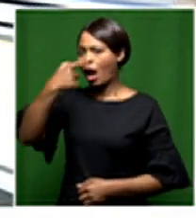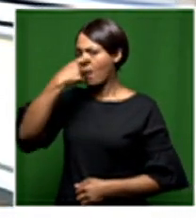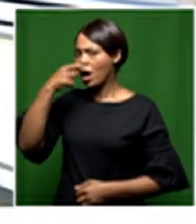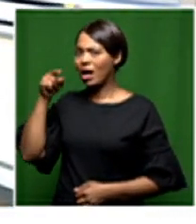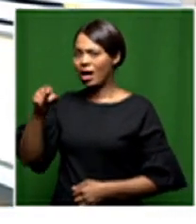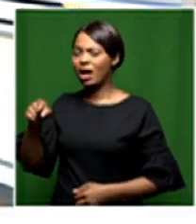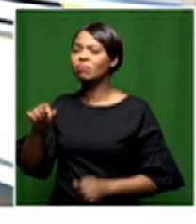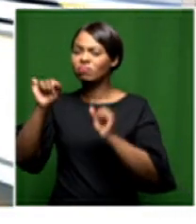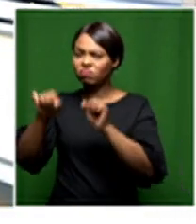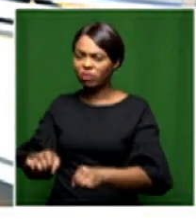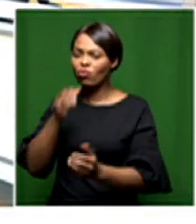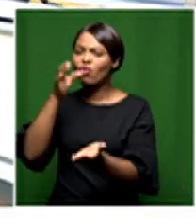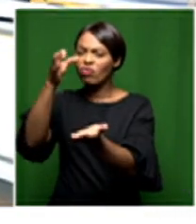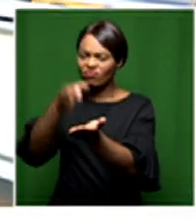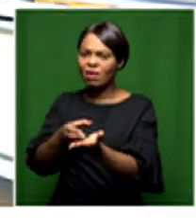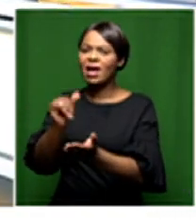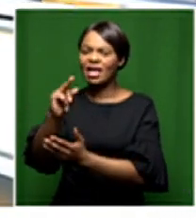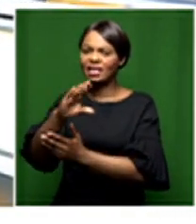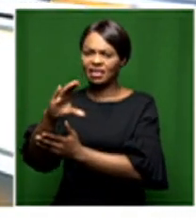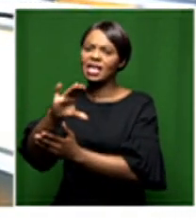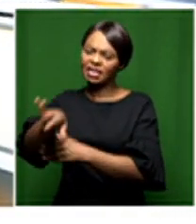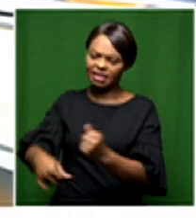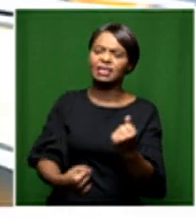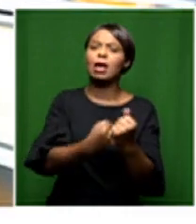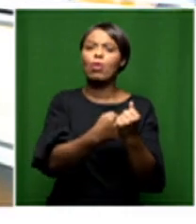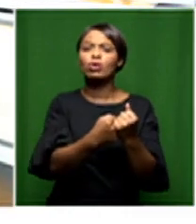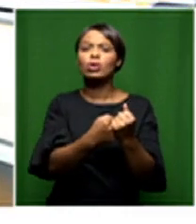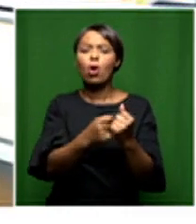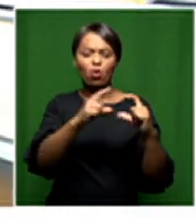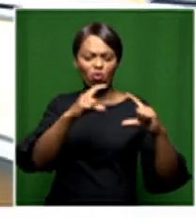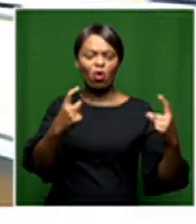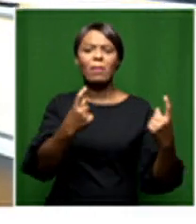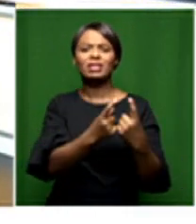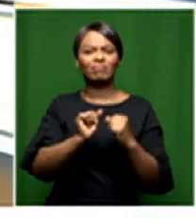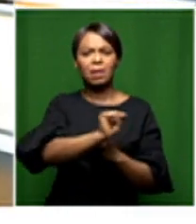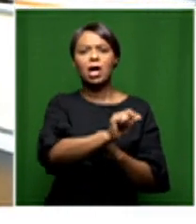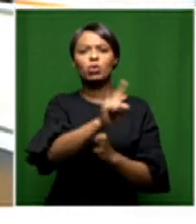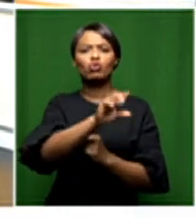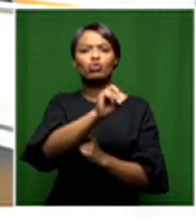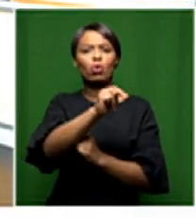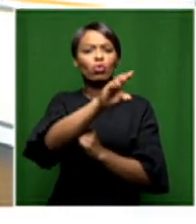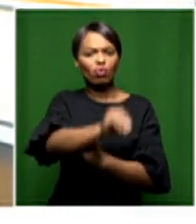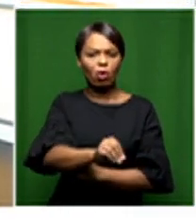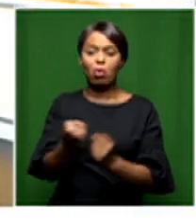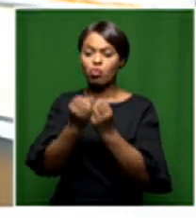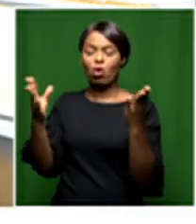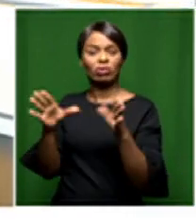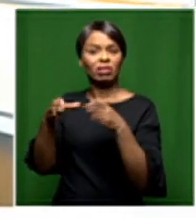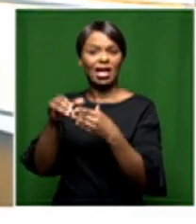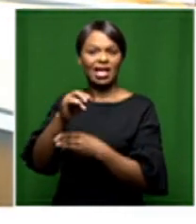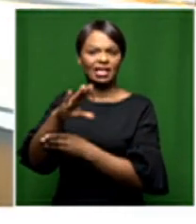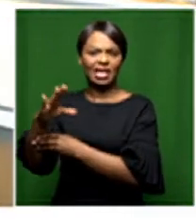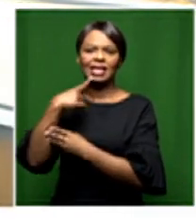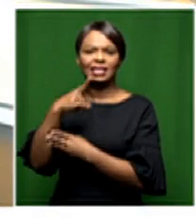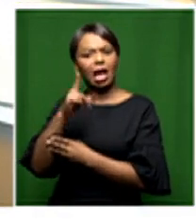of course, reaffirming the ANC's support of the Zondo Commission. The ANC, many would say, has been on